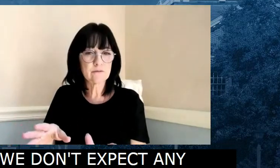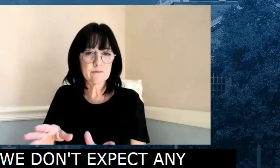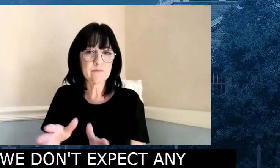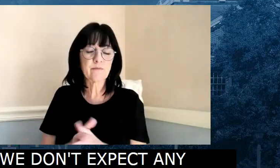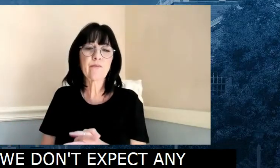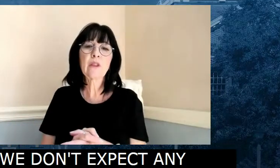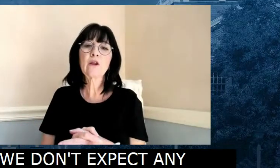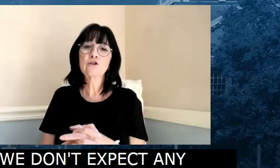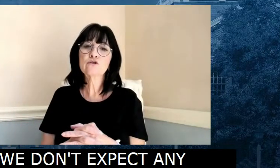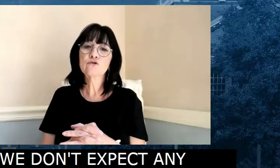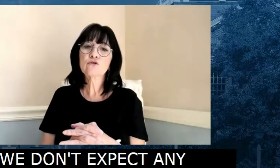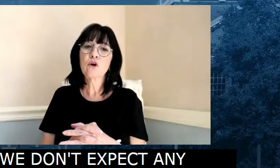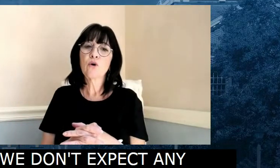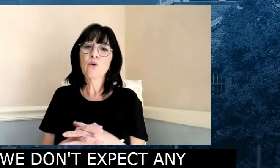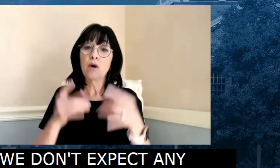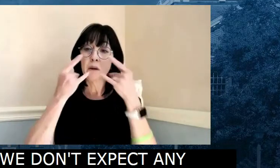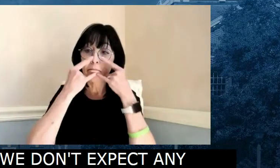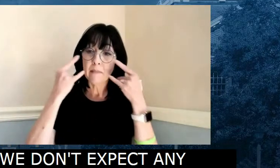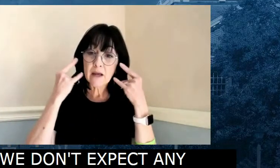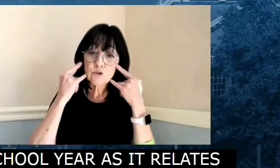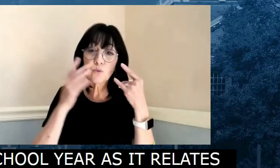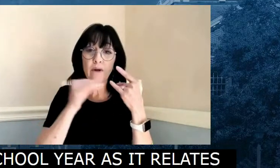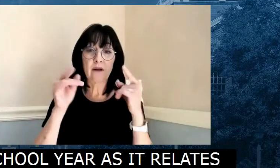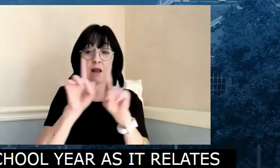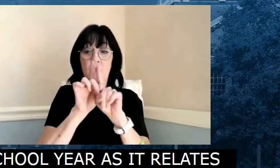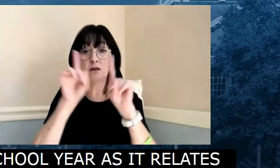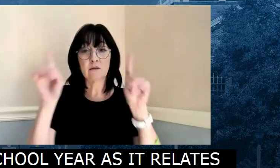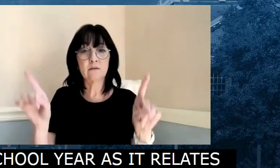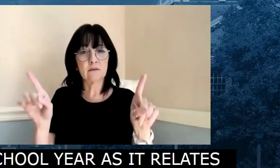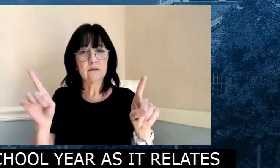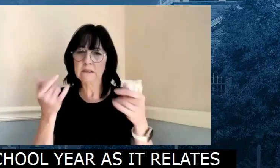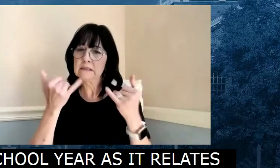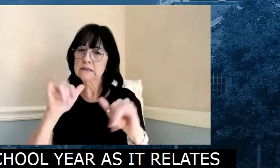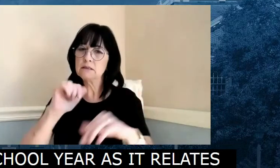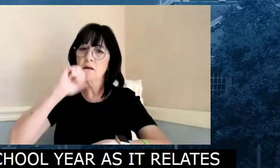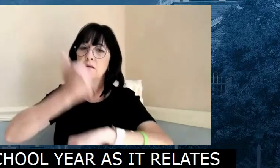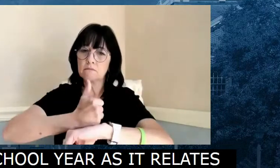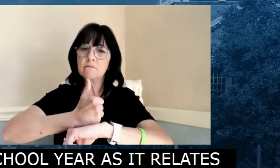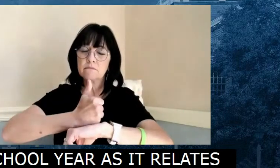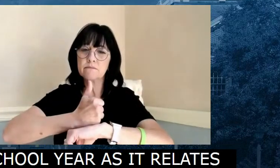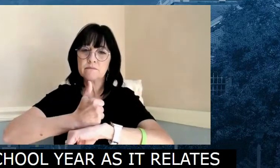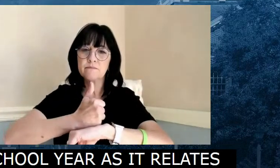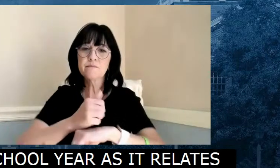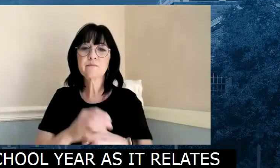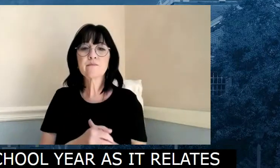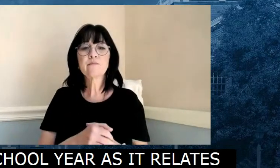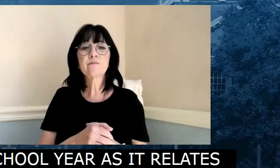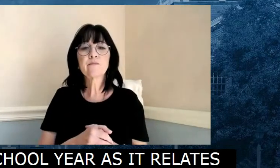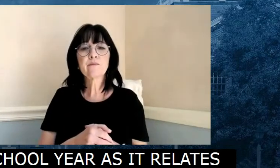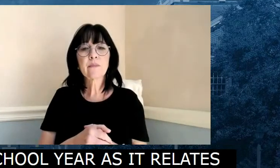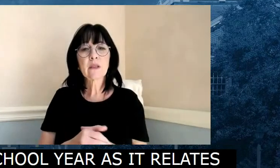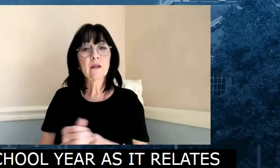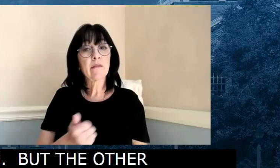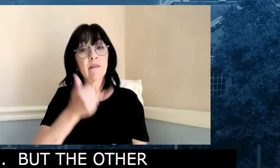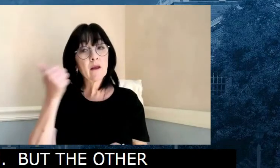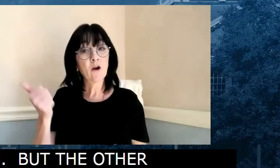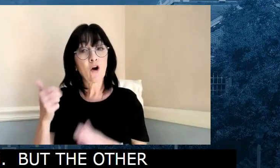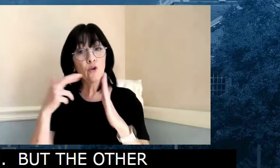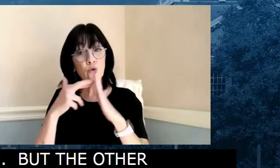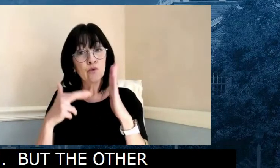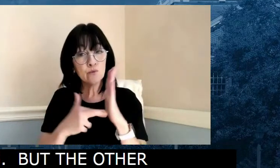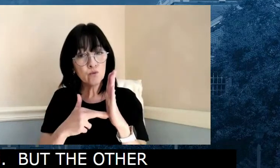mask wearing. But the other guidance in the modification does